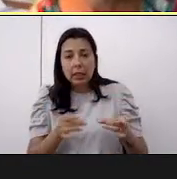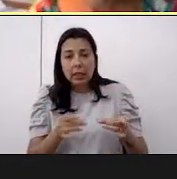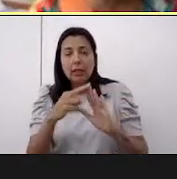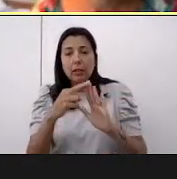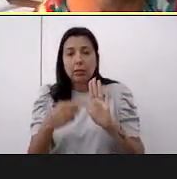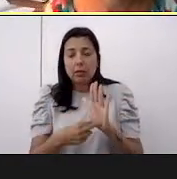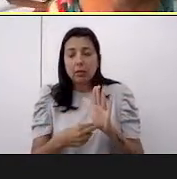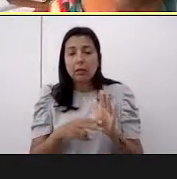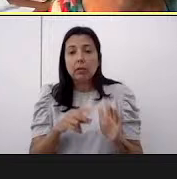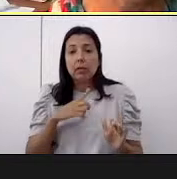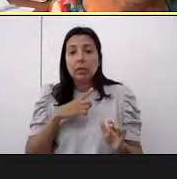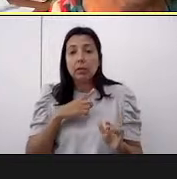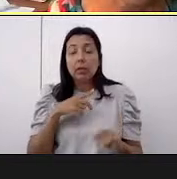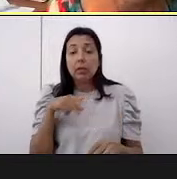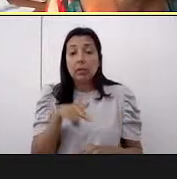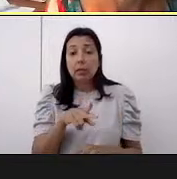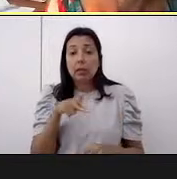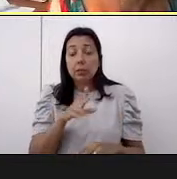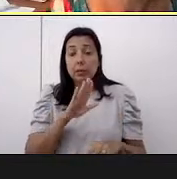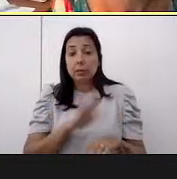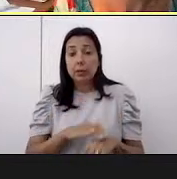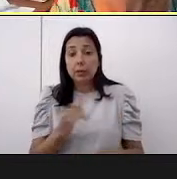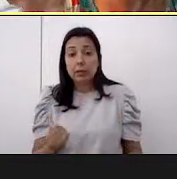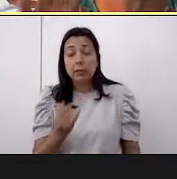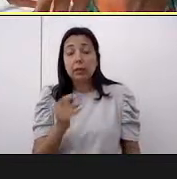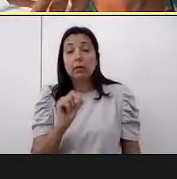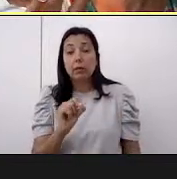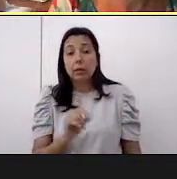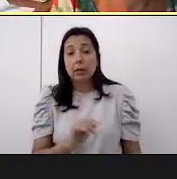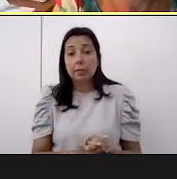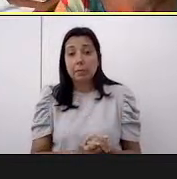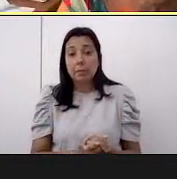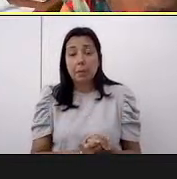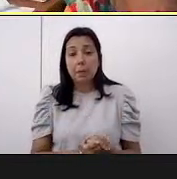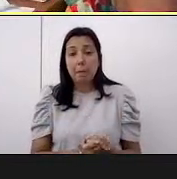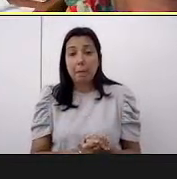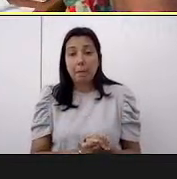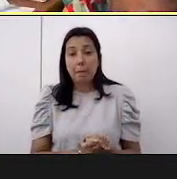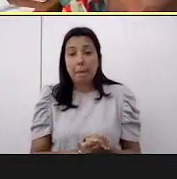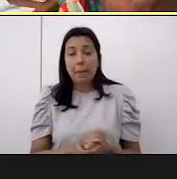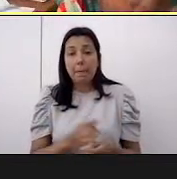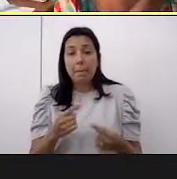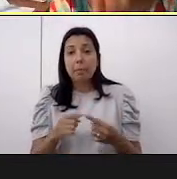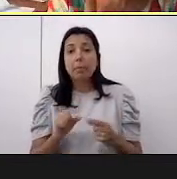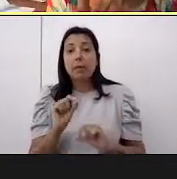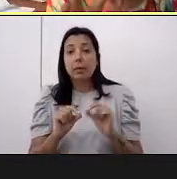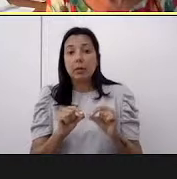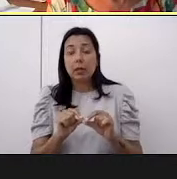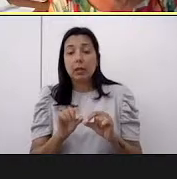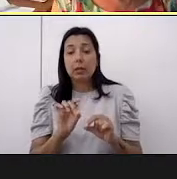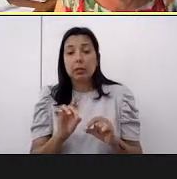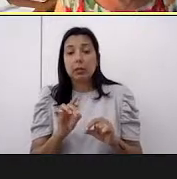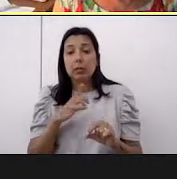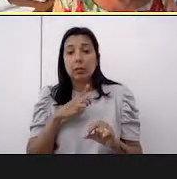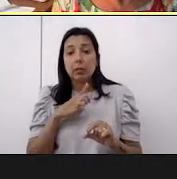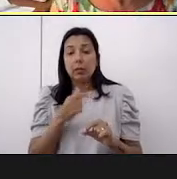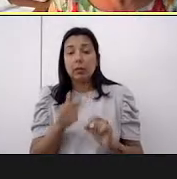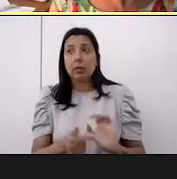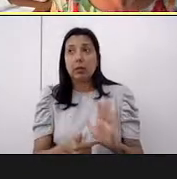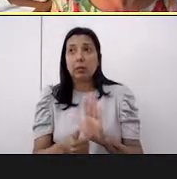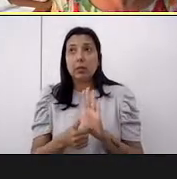agri-food field at the global level. This took place in three ways. A first wave in the 80s with